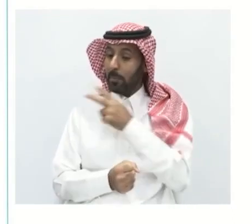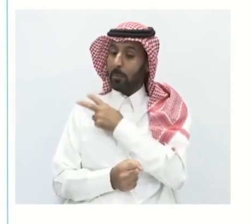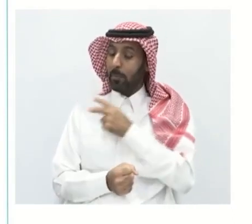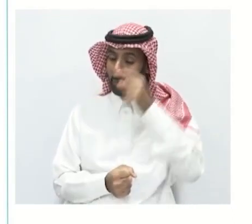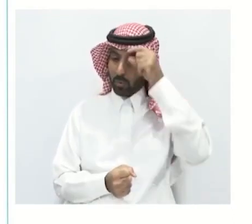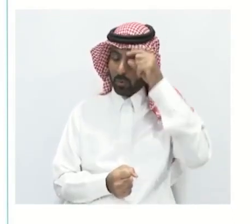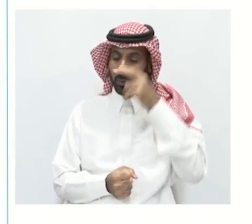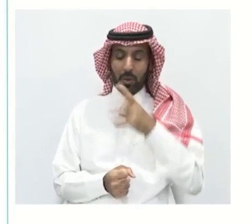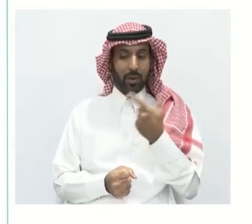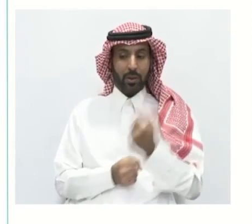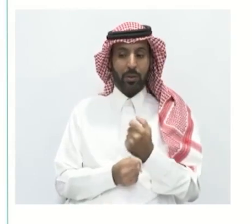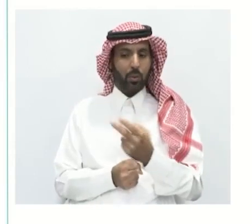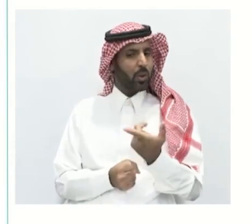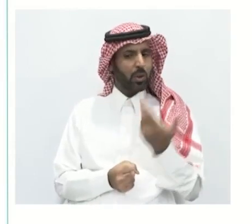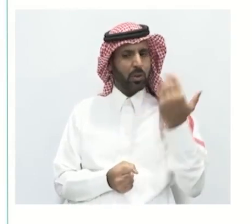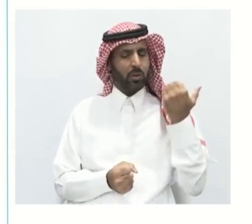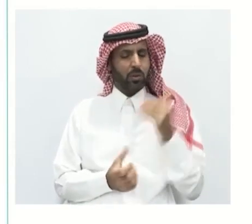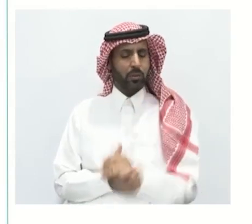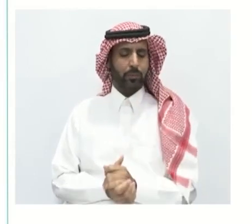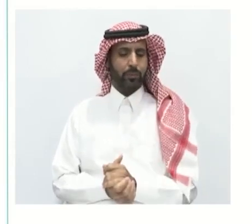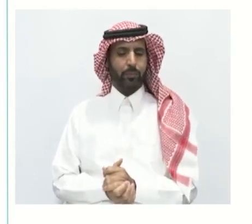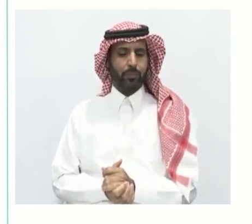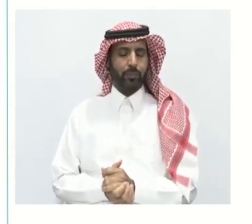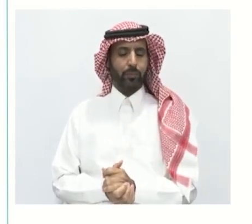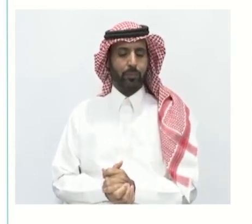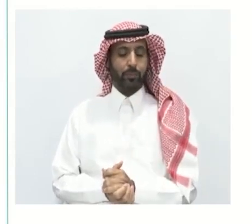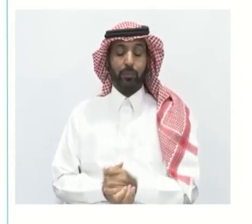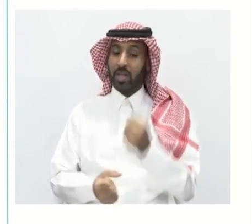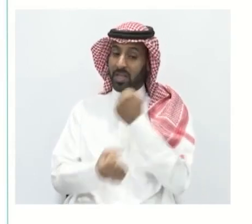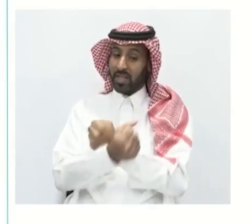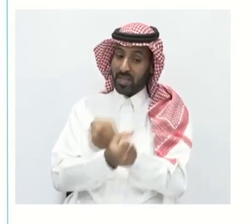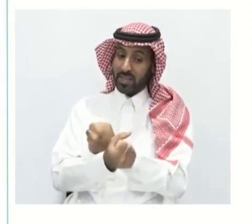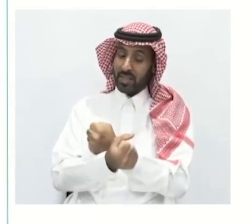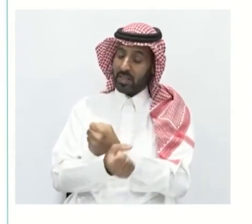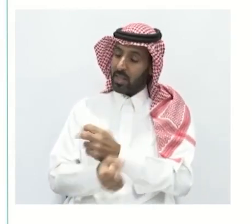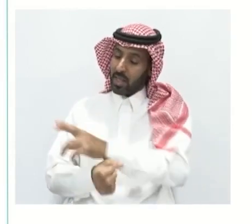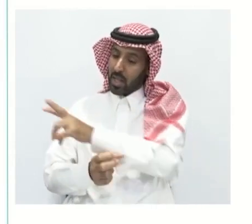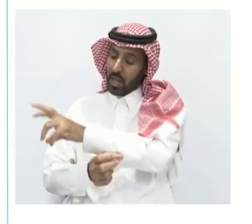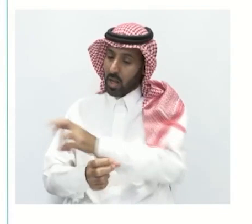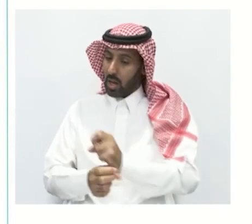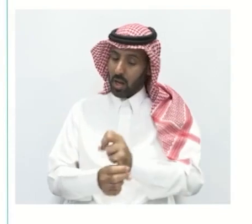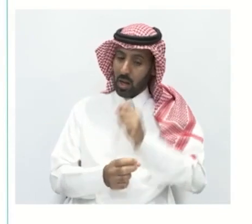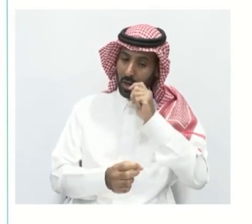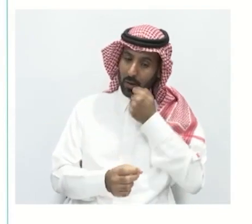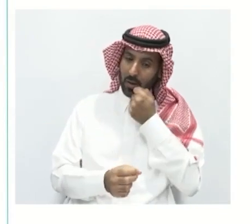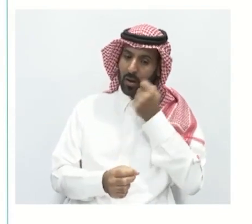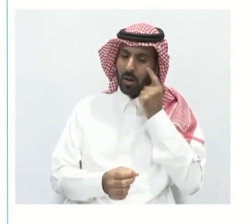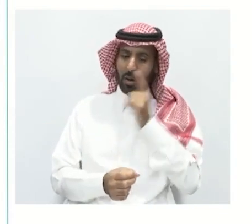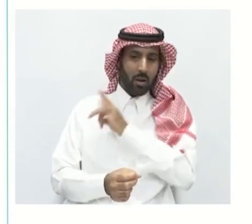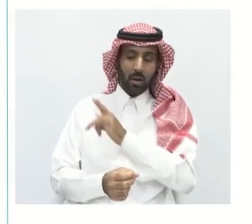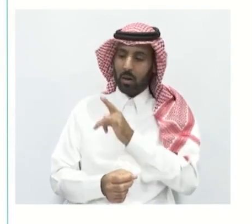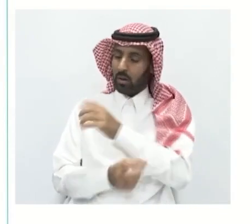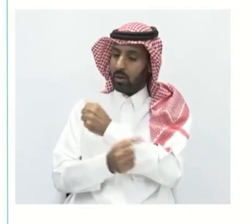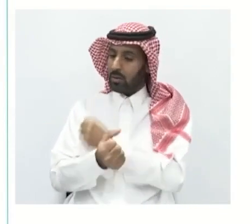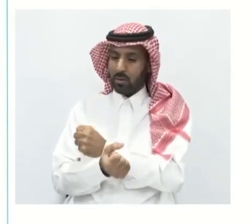What did the police do? They arrested the criminal. They didn't arrest the